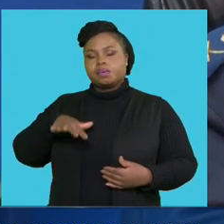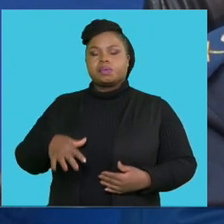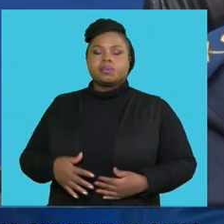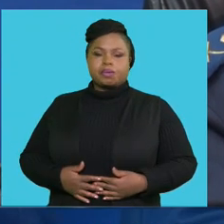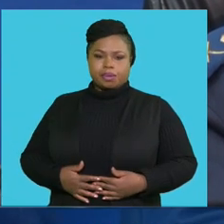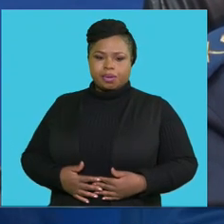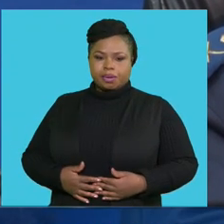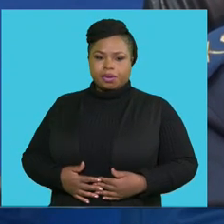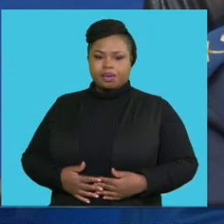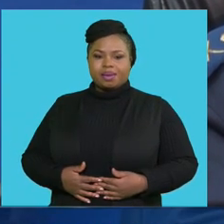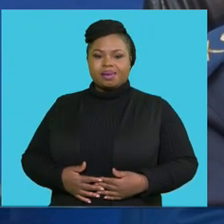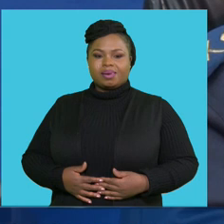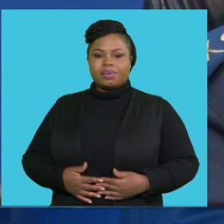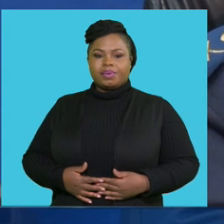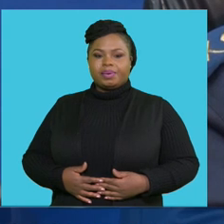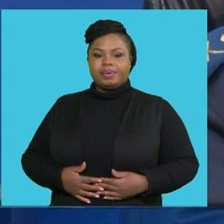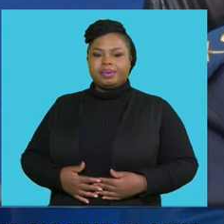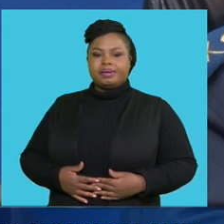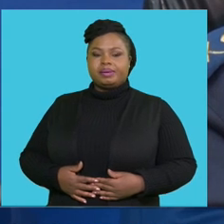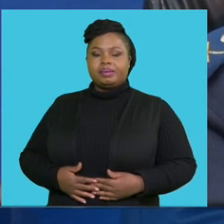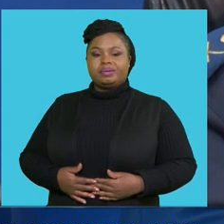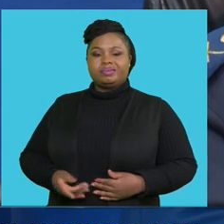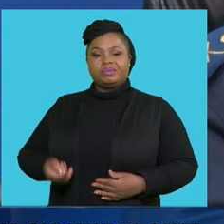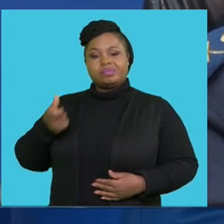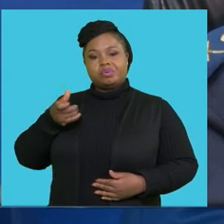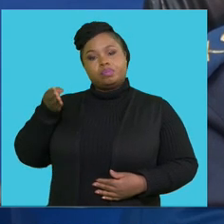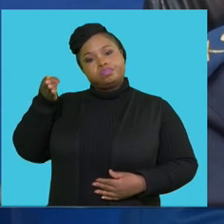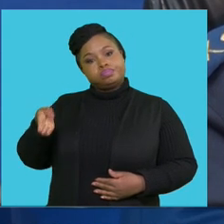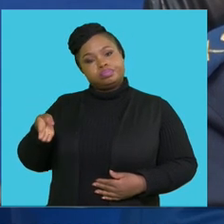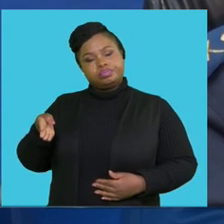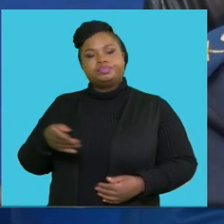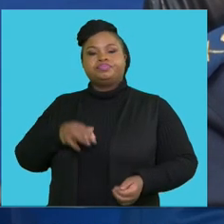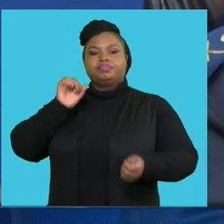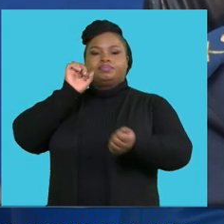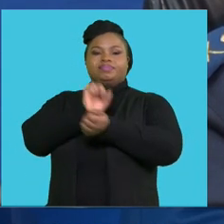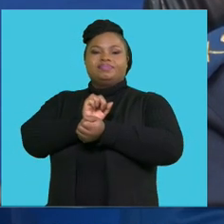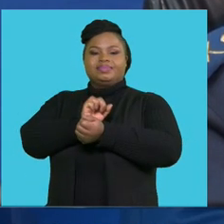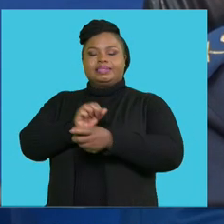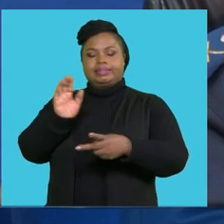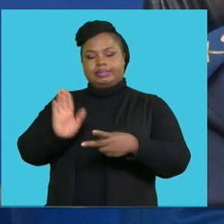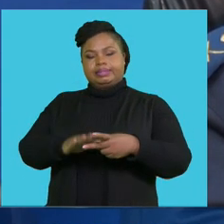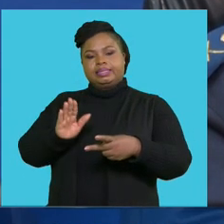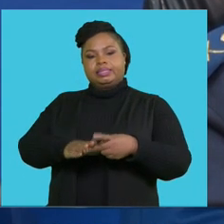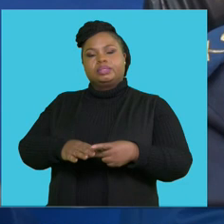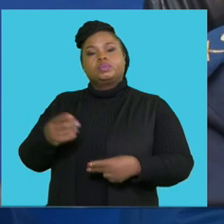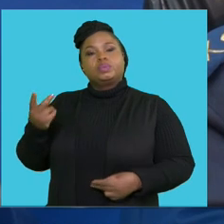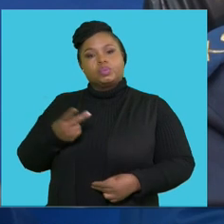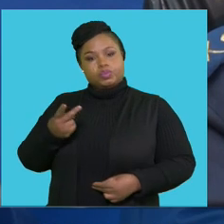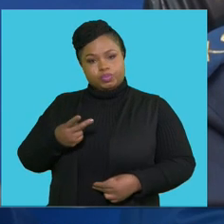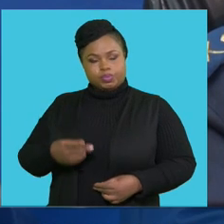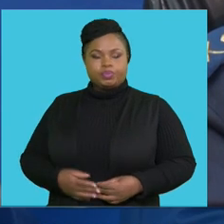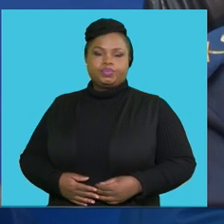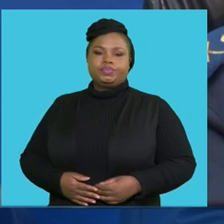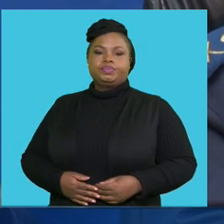or proximate to the crime scene, where we arrested also the second suspect